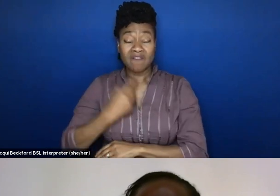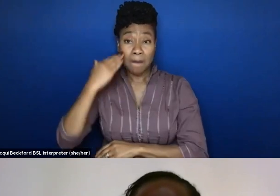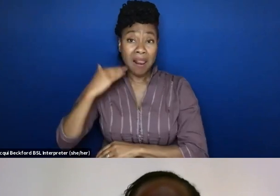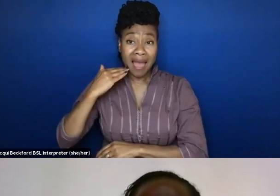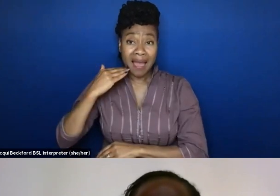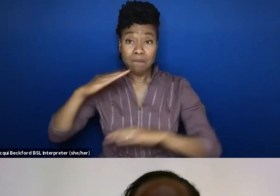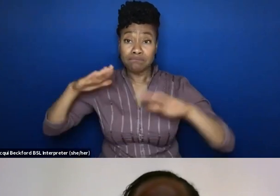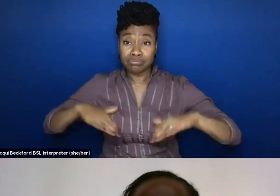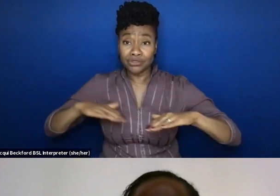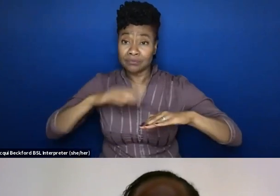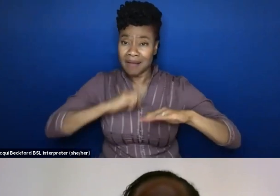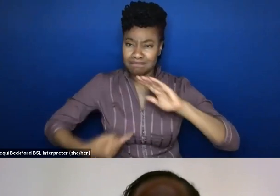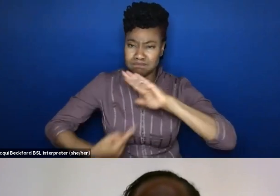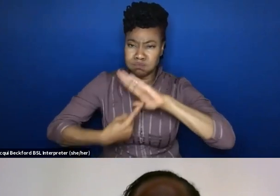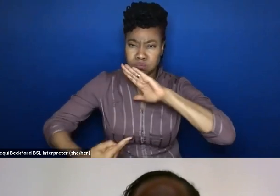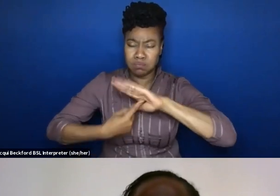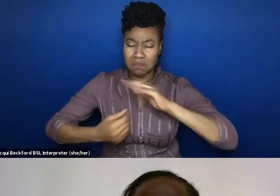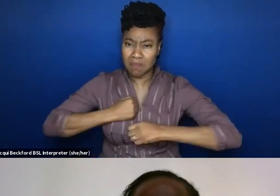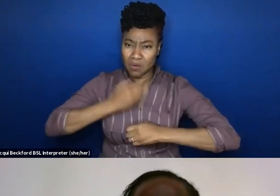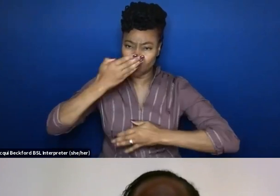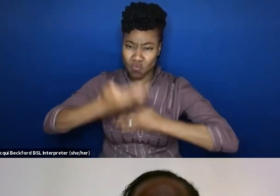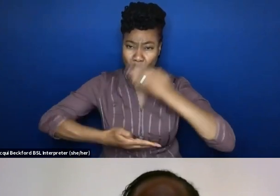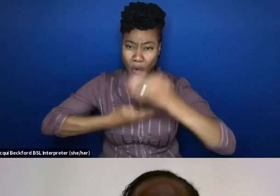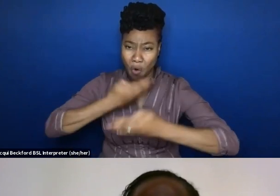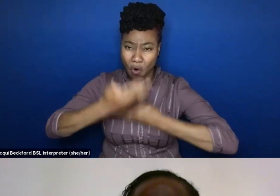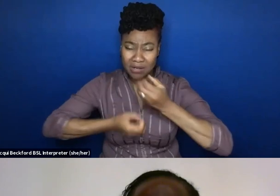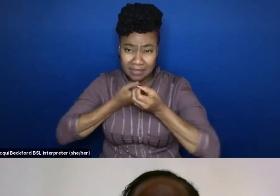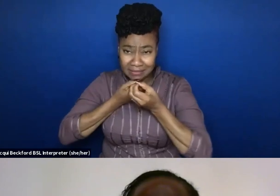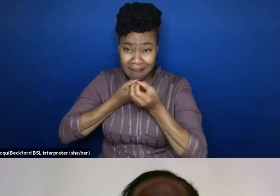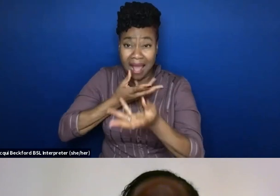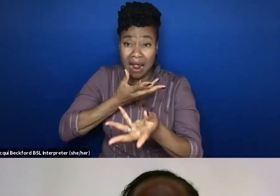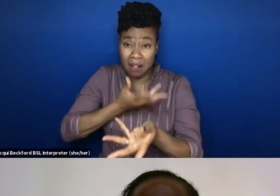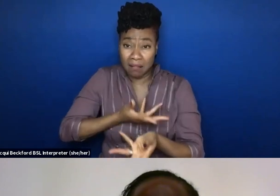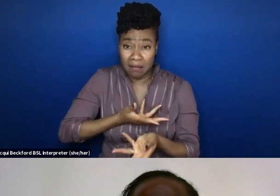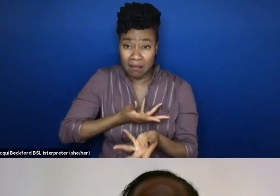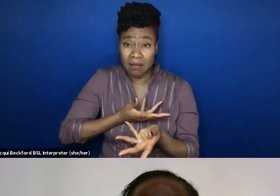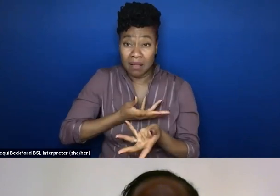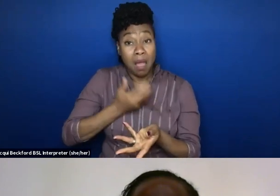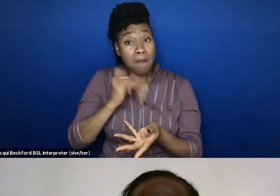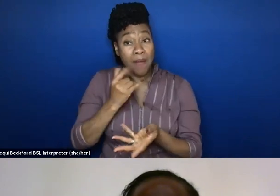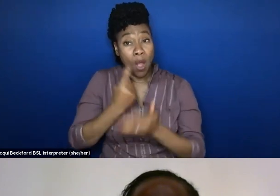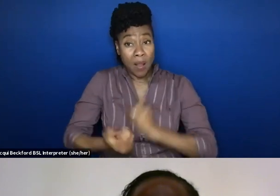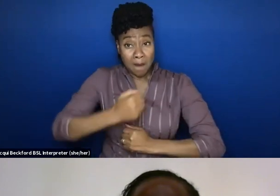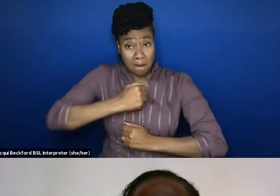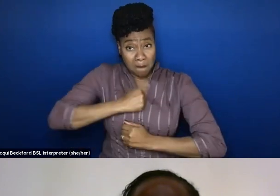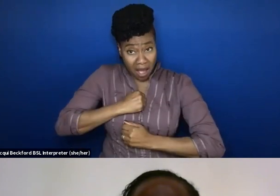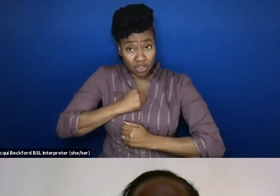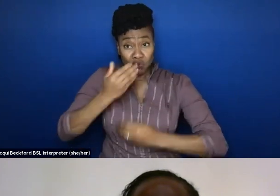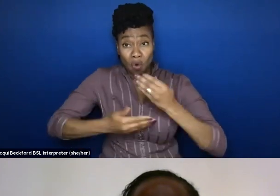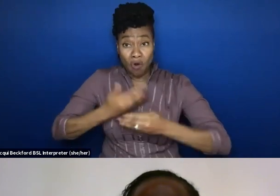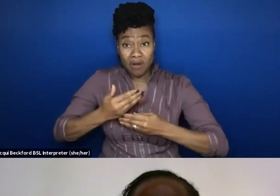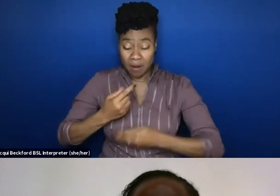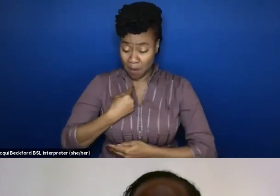story. It may just be a single account from one person of color, but my hope is that it might be